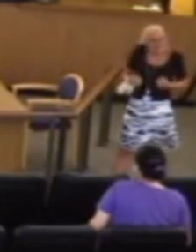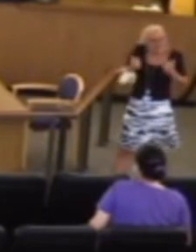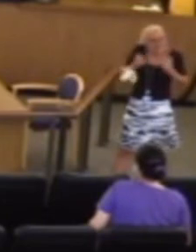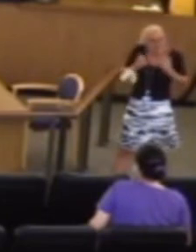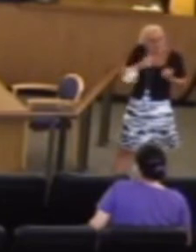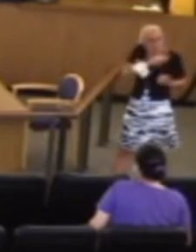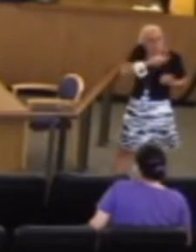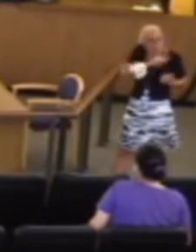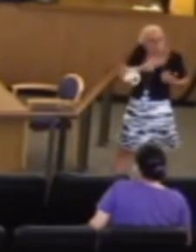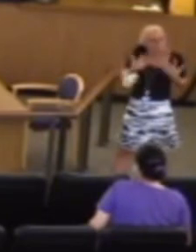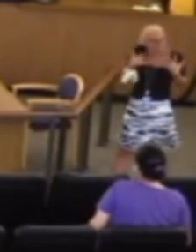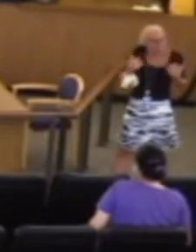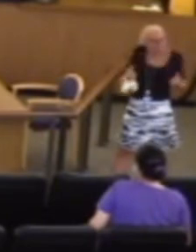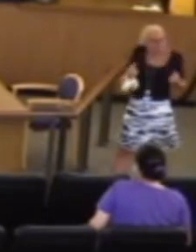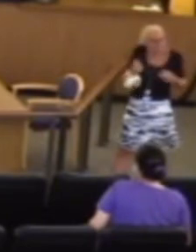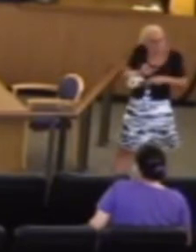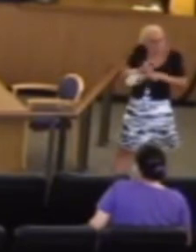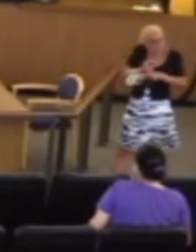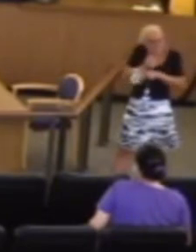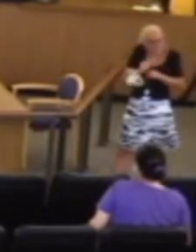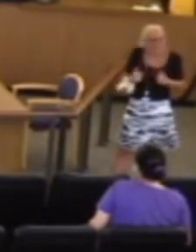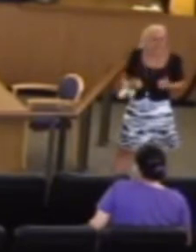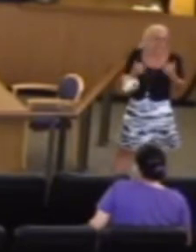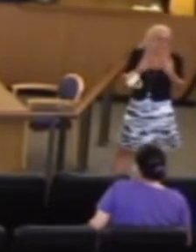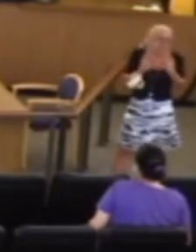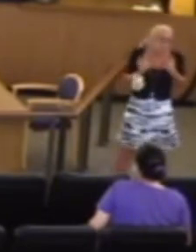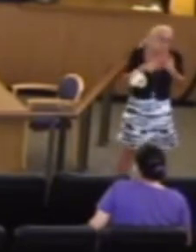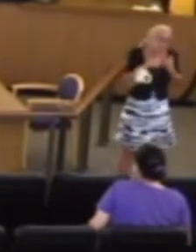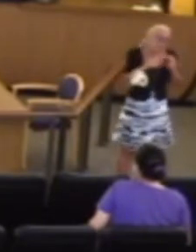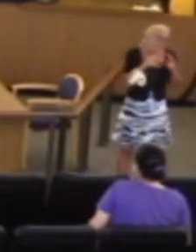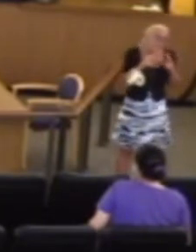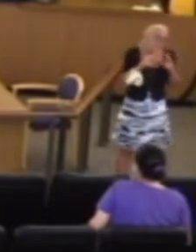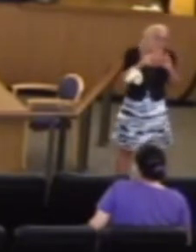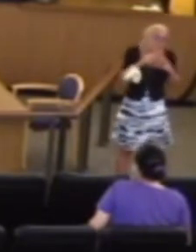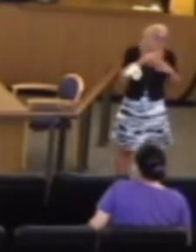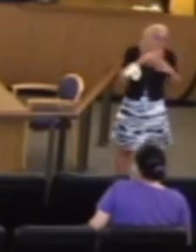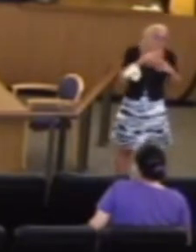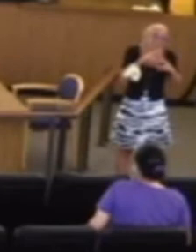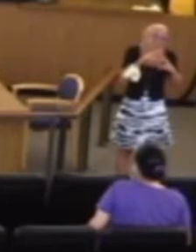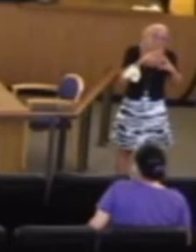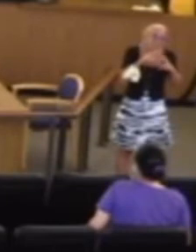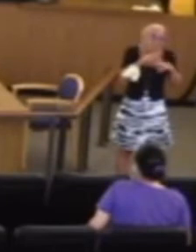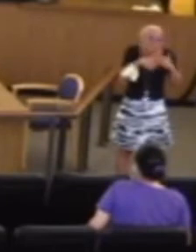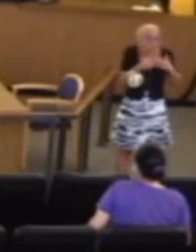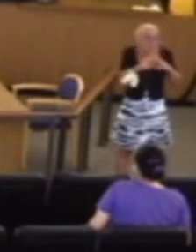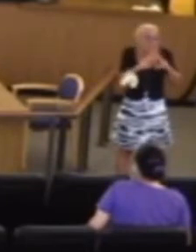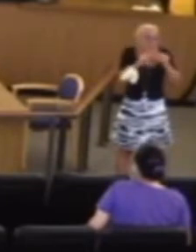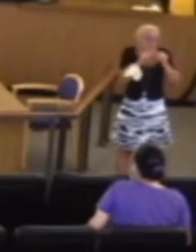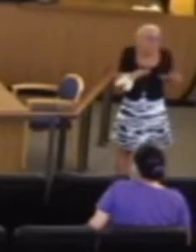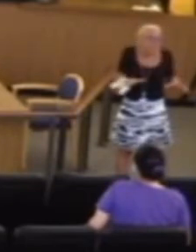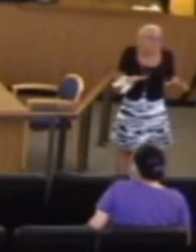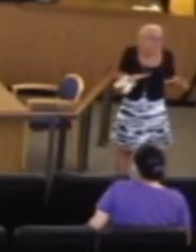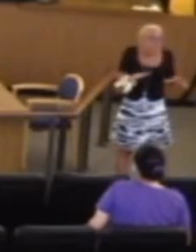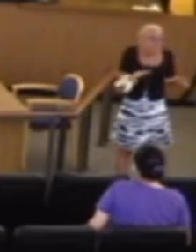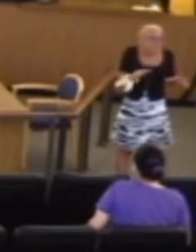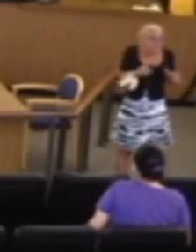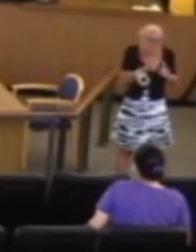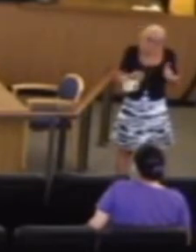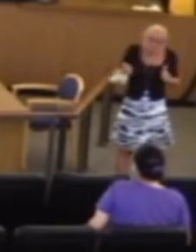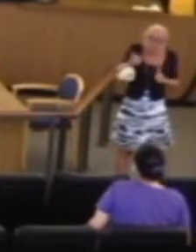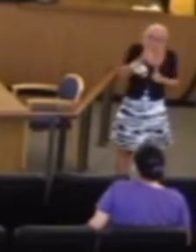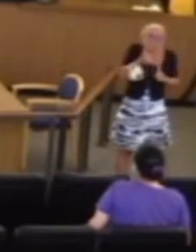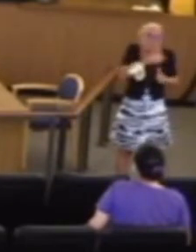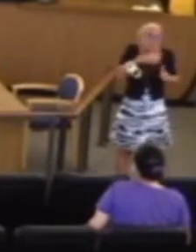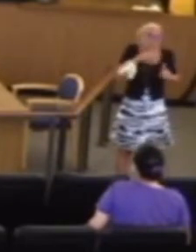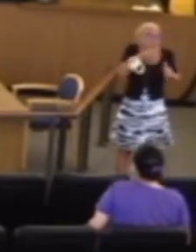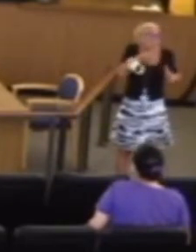a doubt saves lives. And I think we're all blessed that Senior Councilwoman has healed and